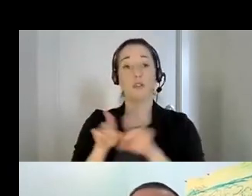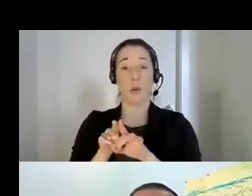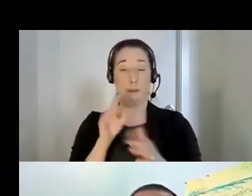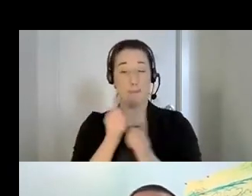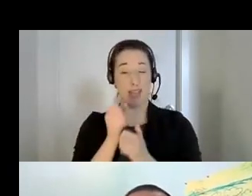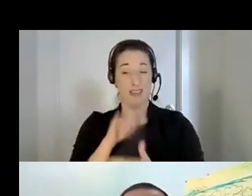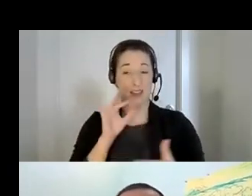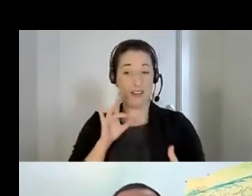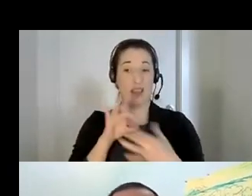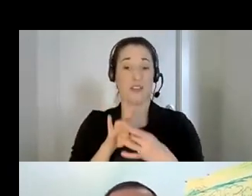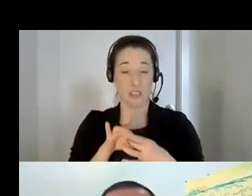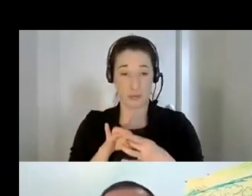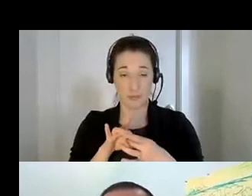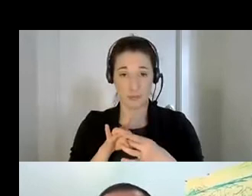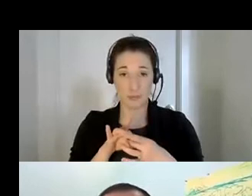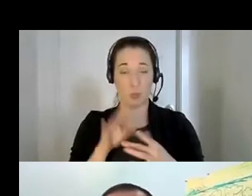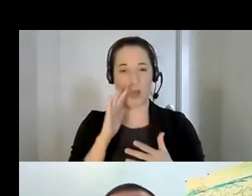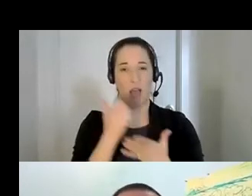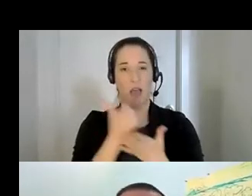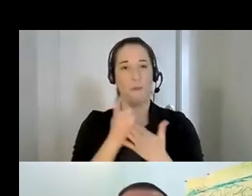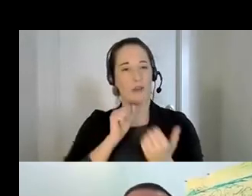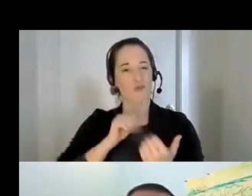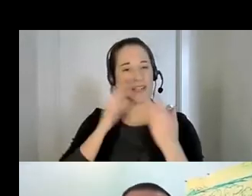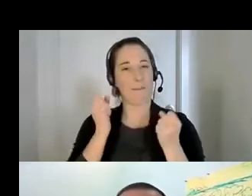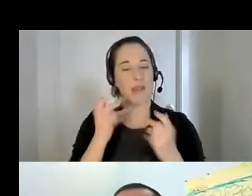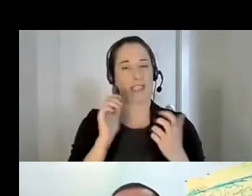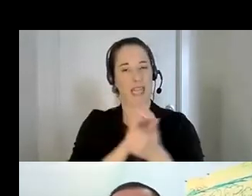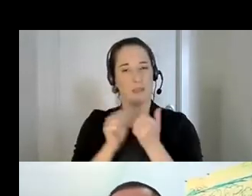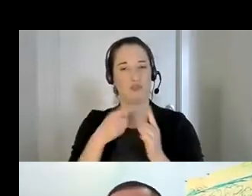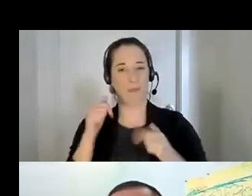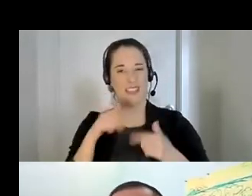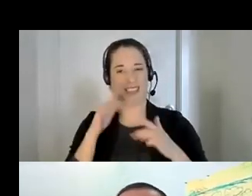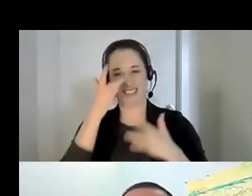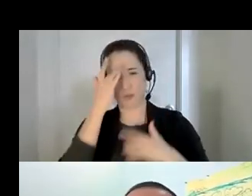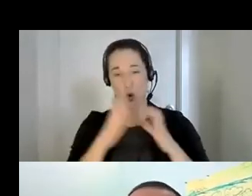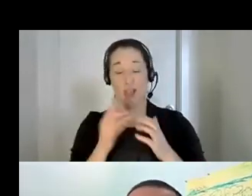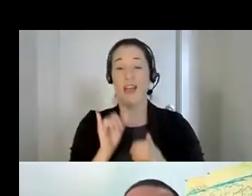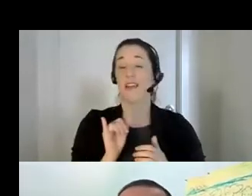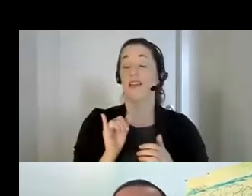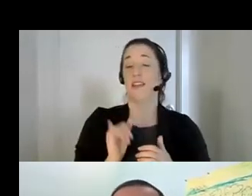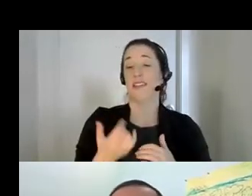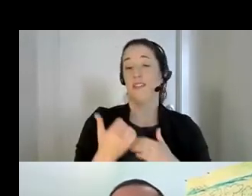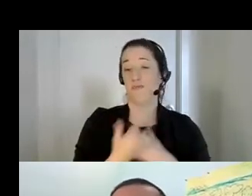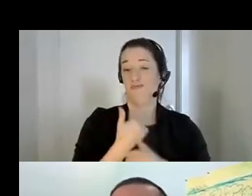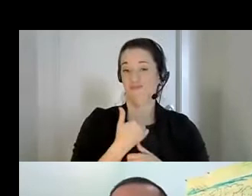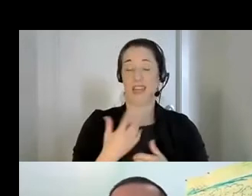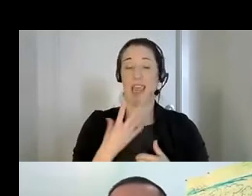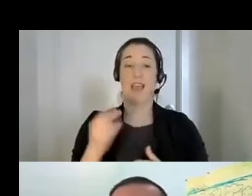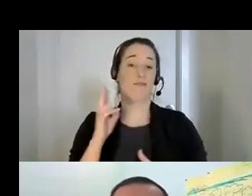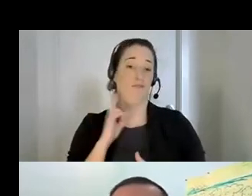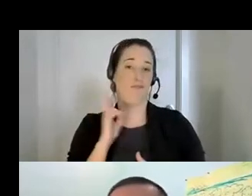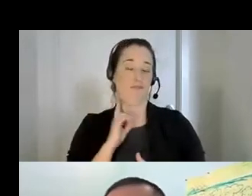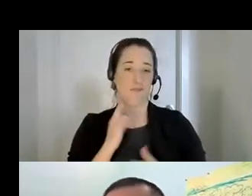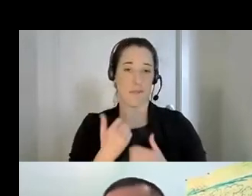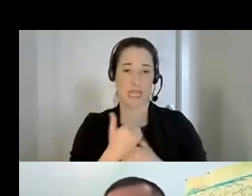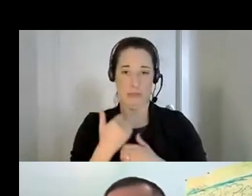help address many of the damages of this sick world, like self-blame and victim blaming, as well as feelings of inferiority or inadequacy